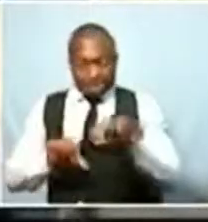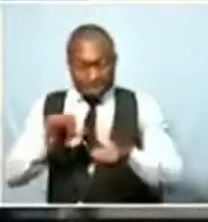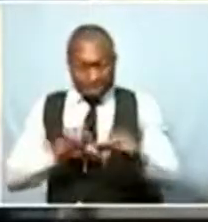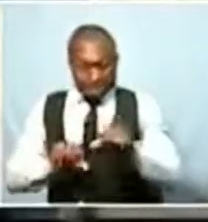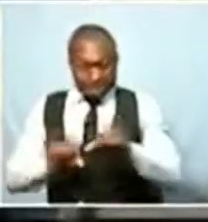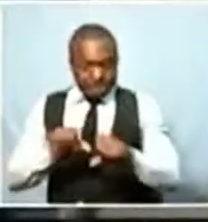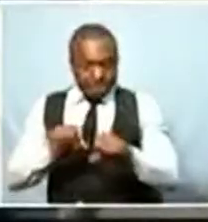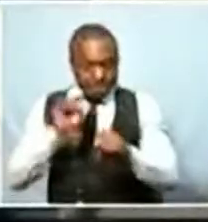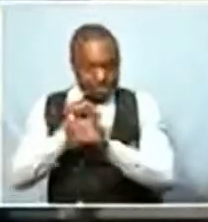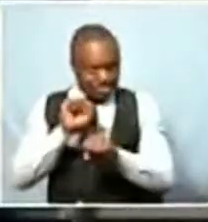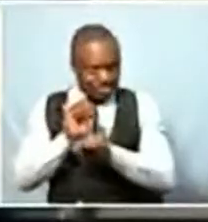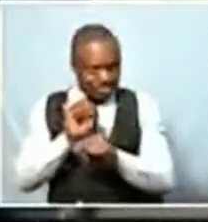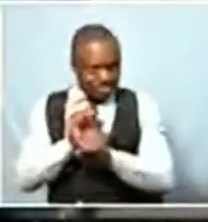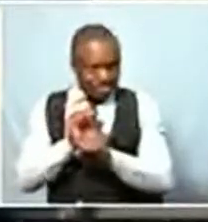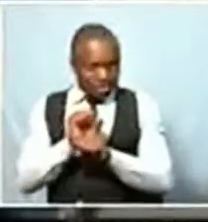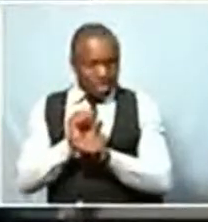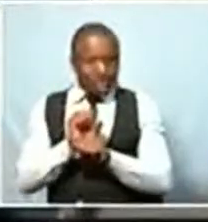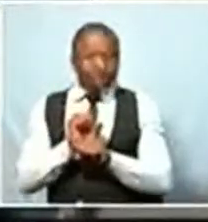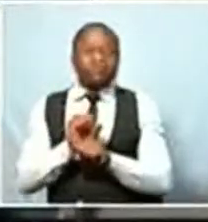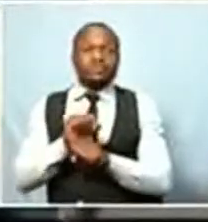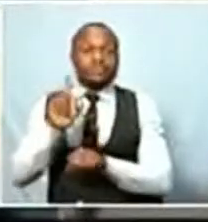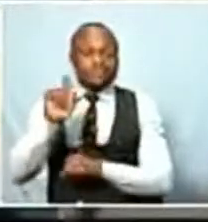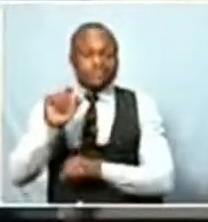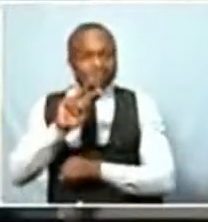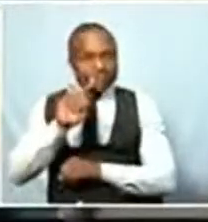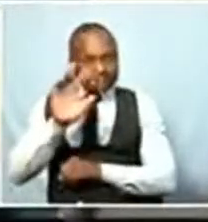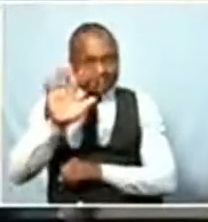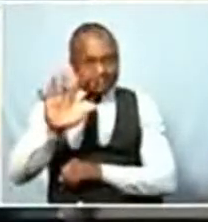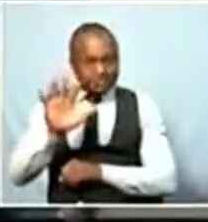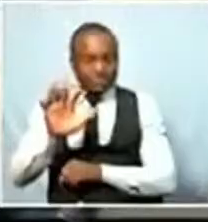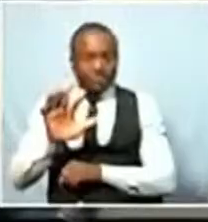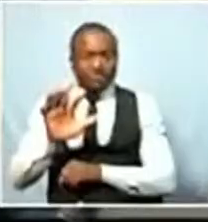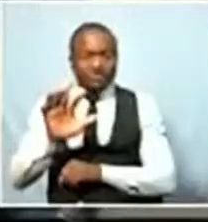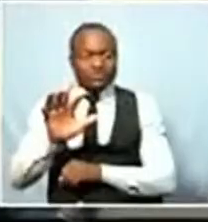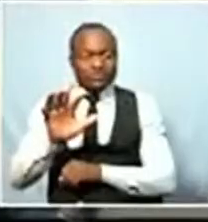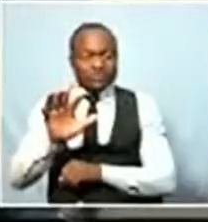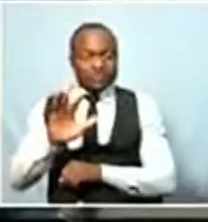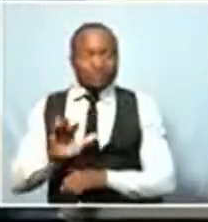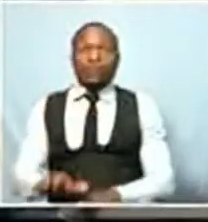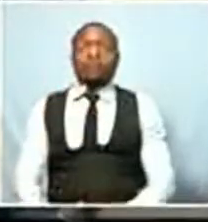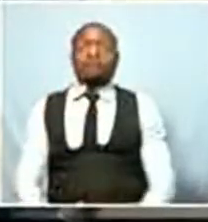indicators that 2025 really